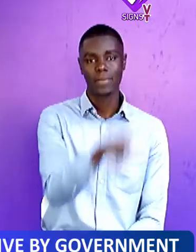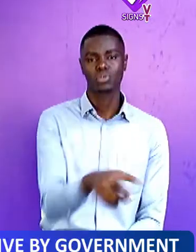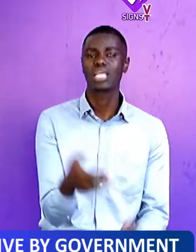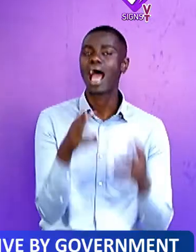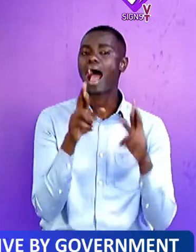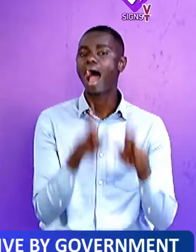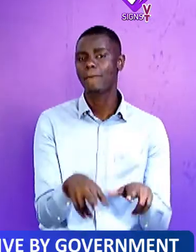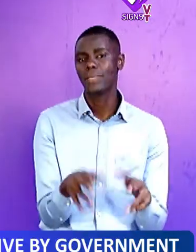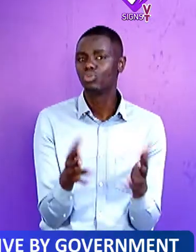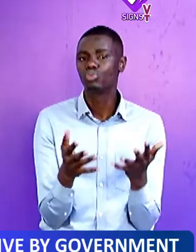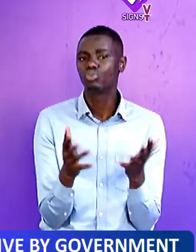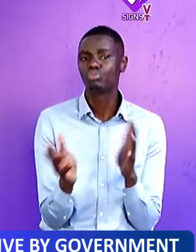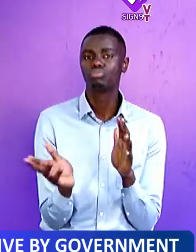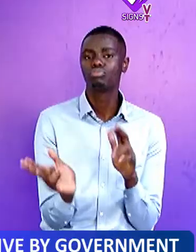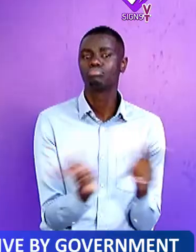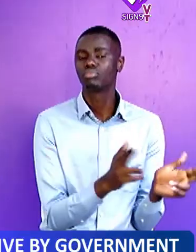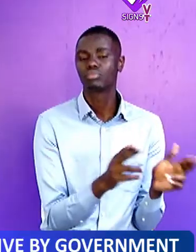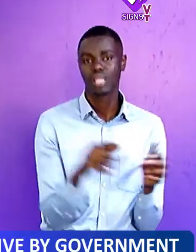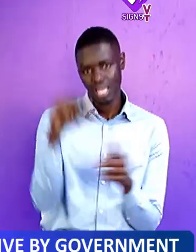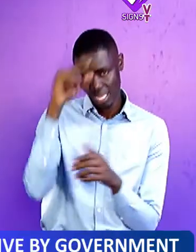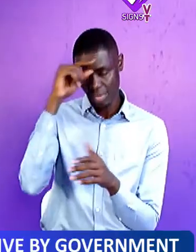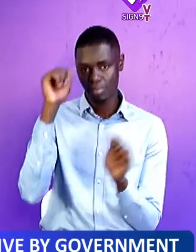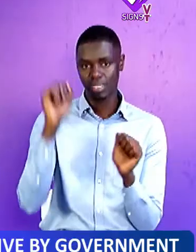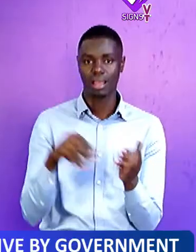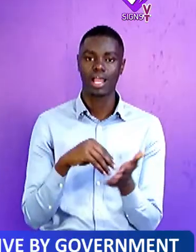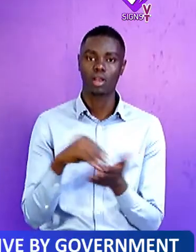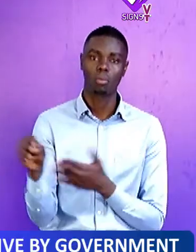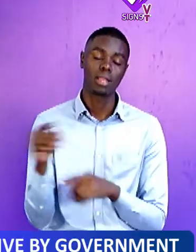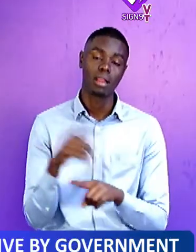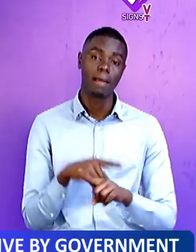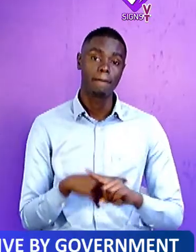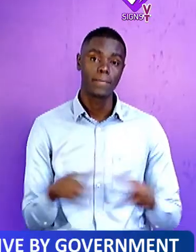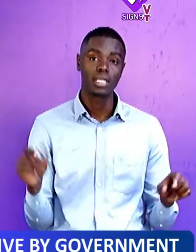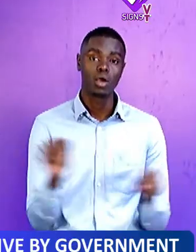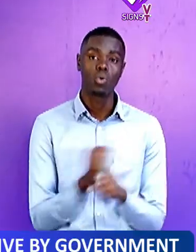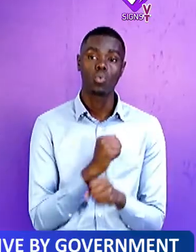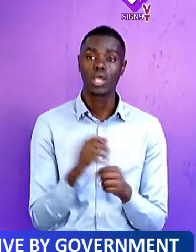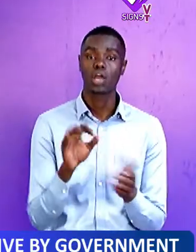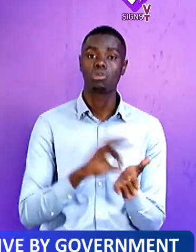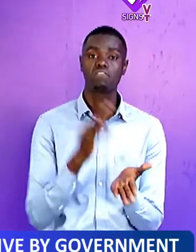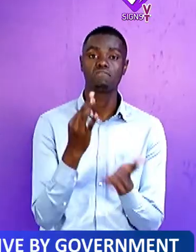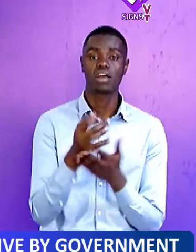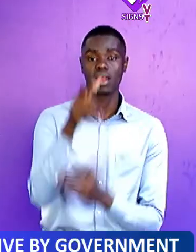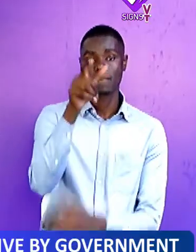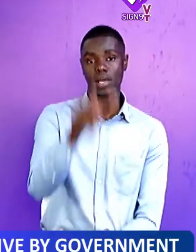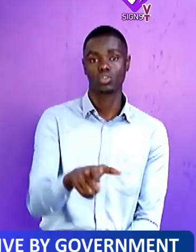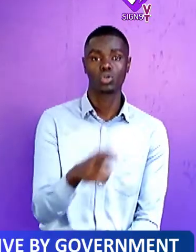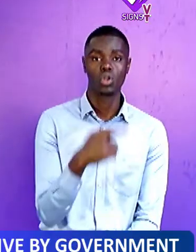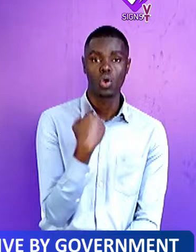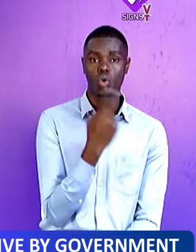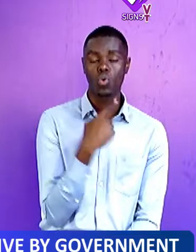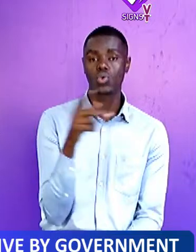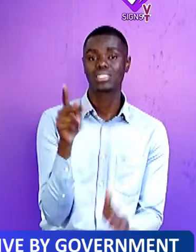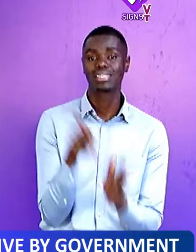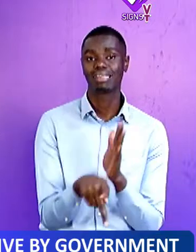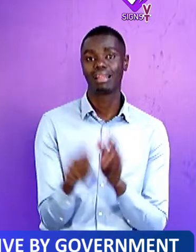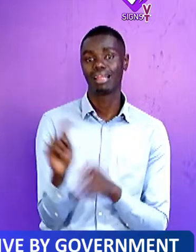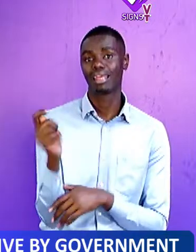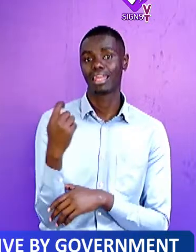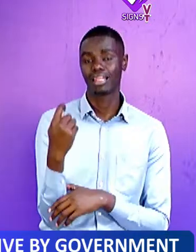on the way, then the state actually can compensate. But we cannot find an individual who is killing